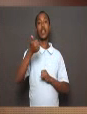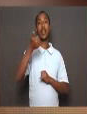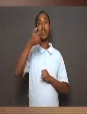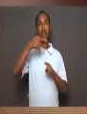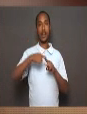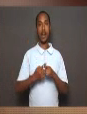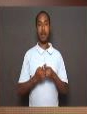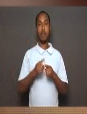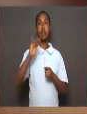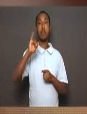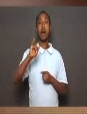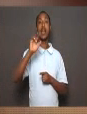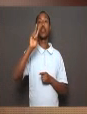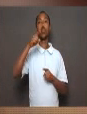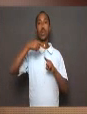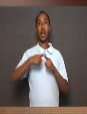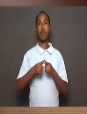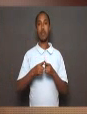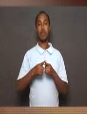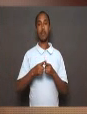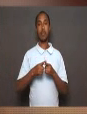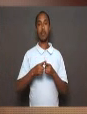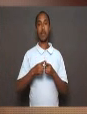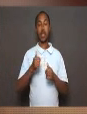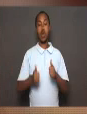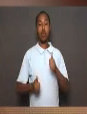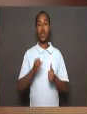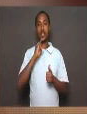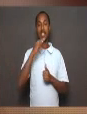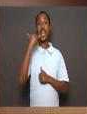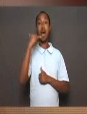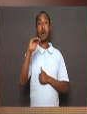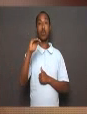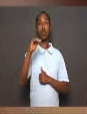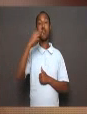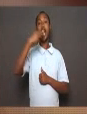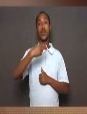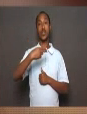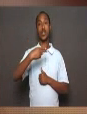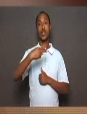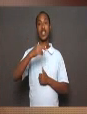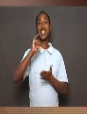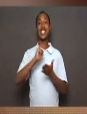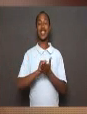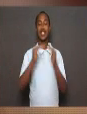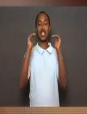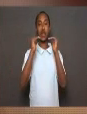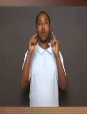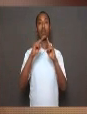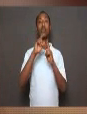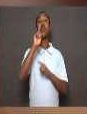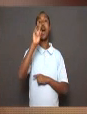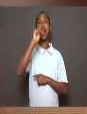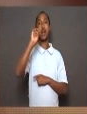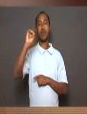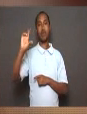divide 10 grams by 2 grams, which is the amount of hydrogen that is